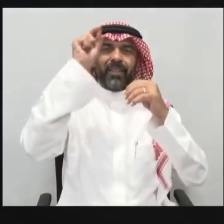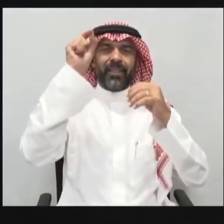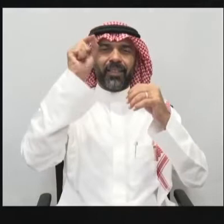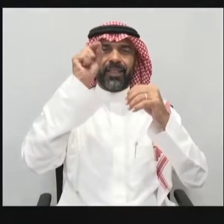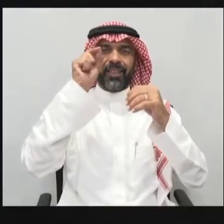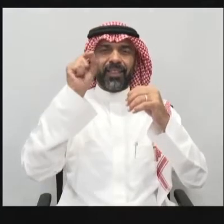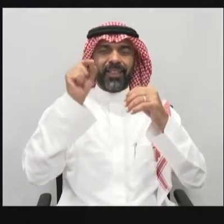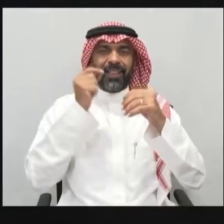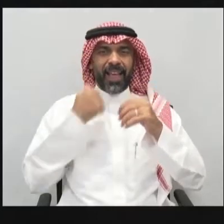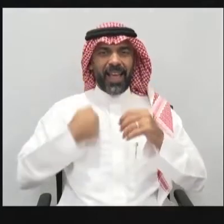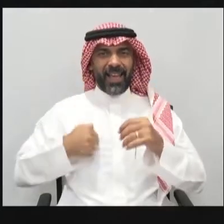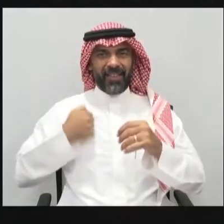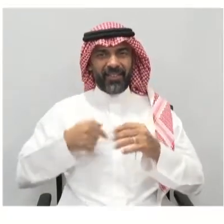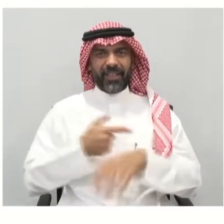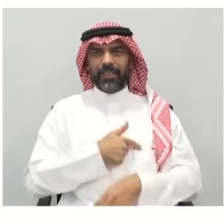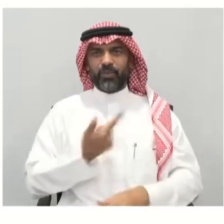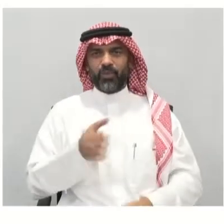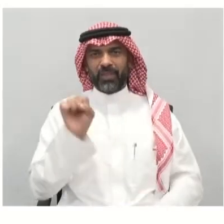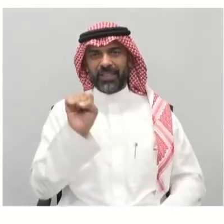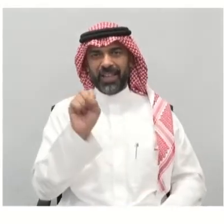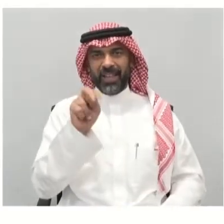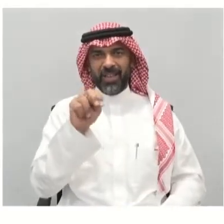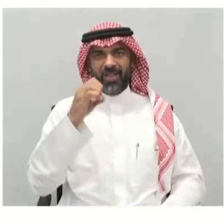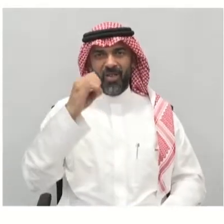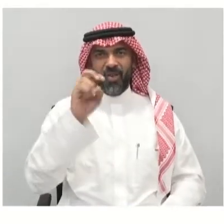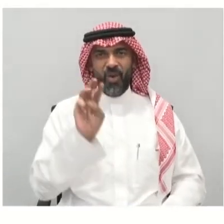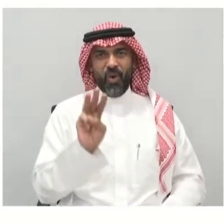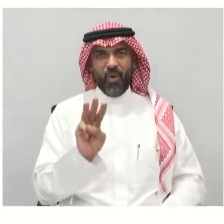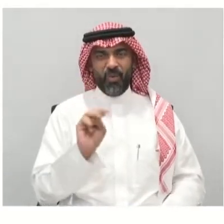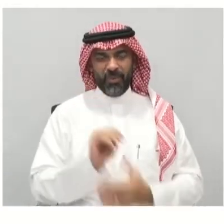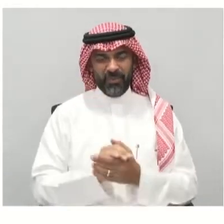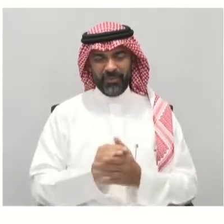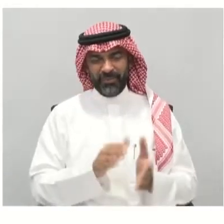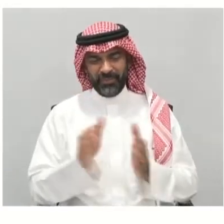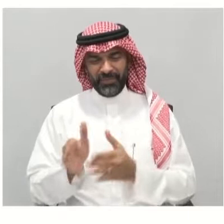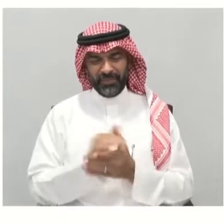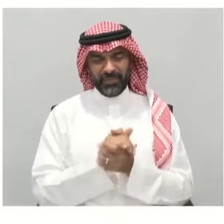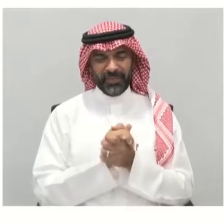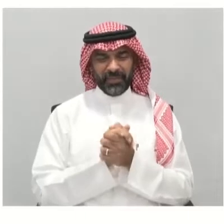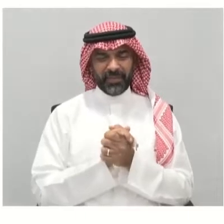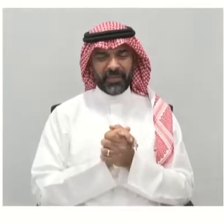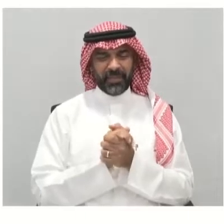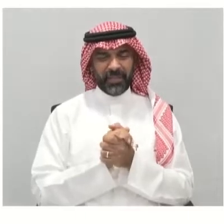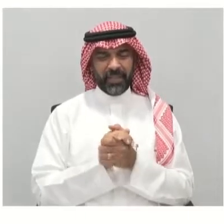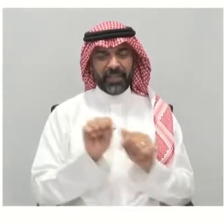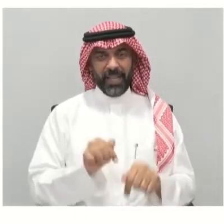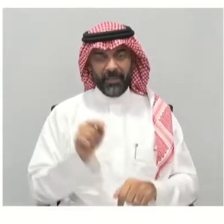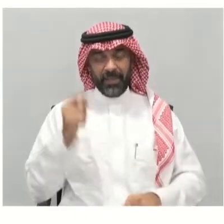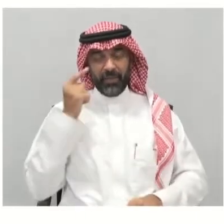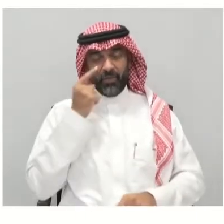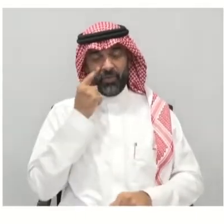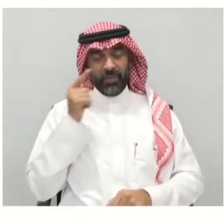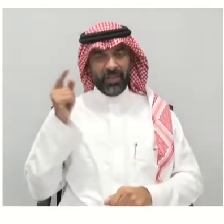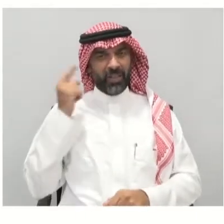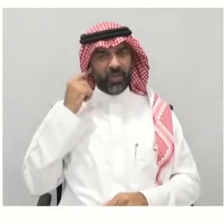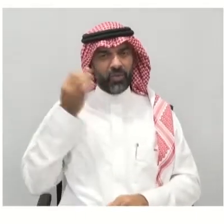called snow. Okay? Now, we're going to listen to an audio between Layla and